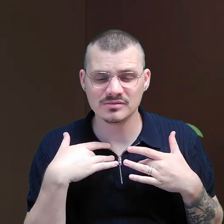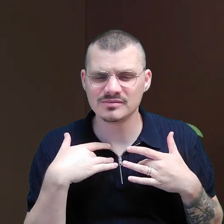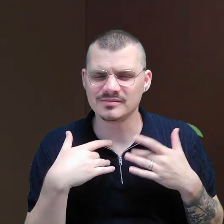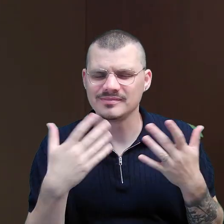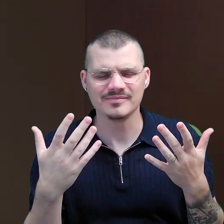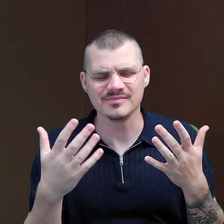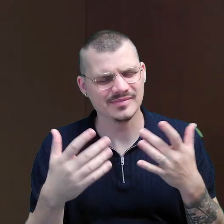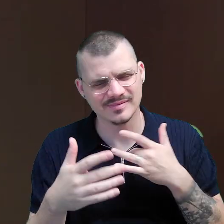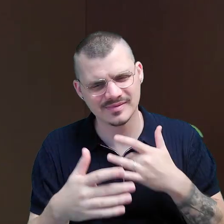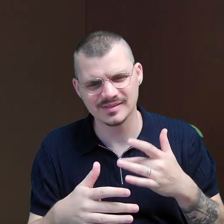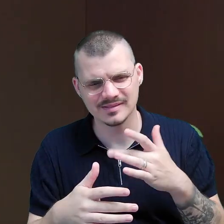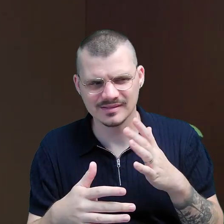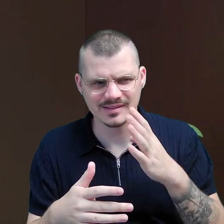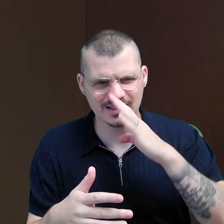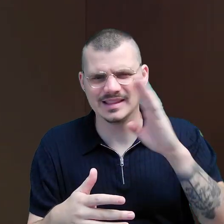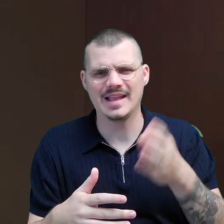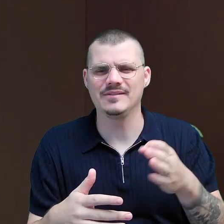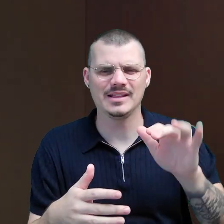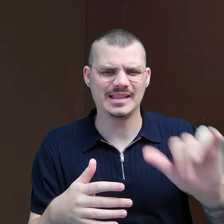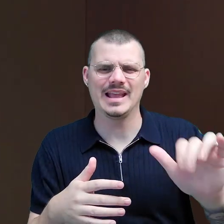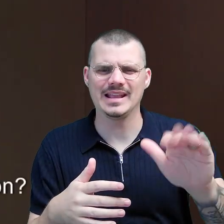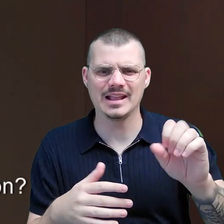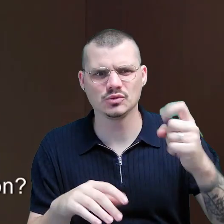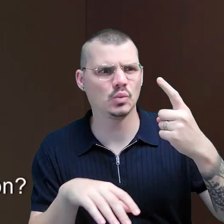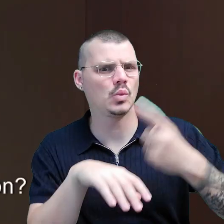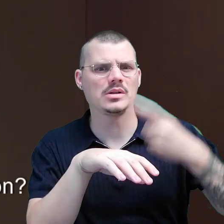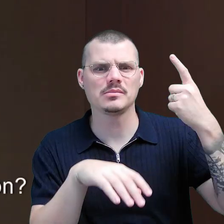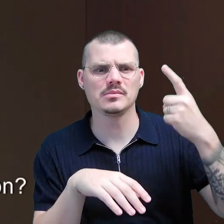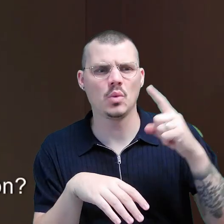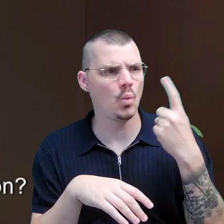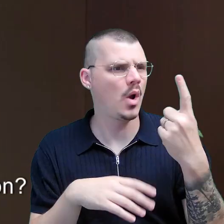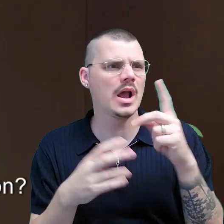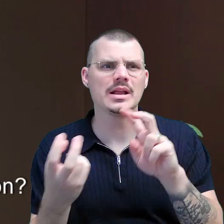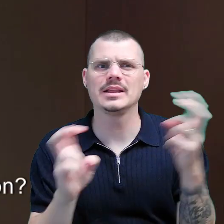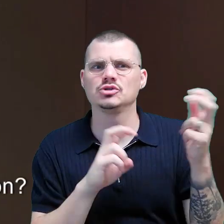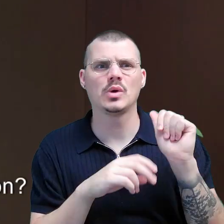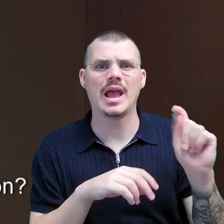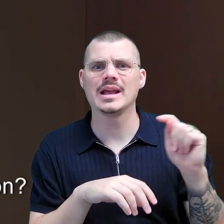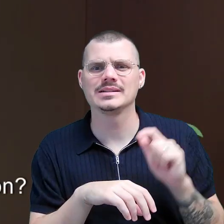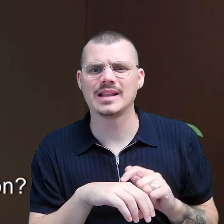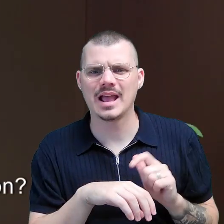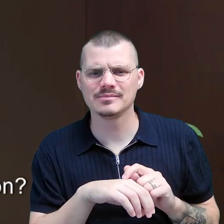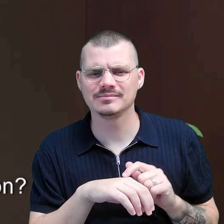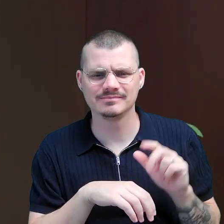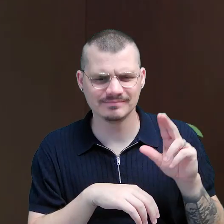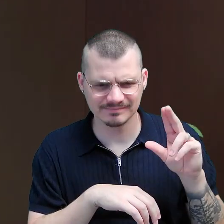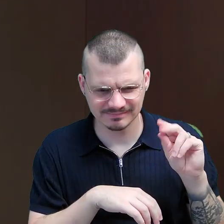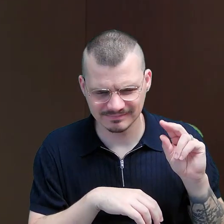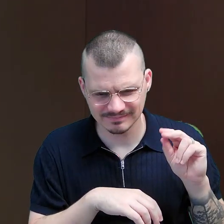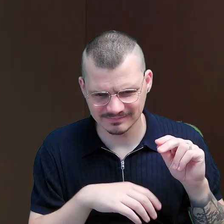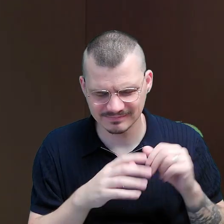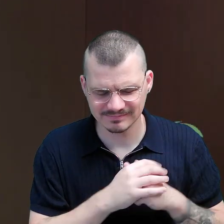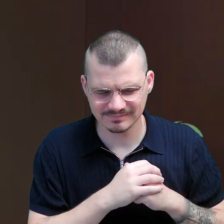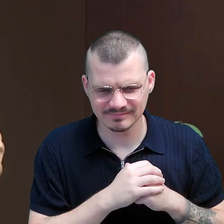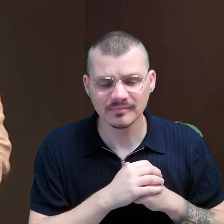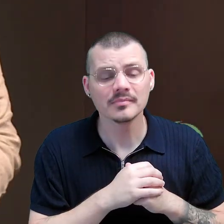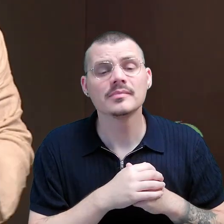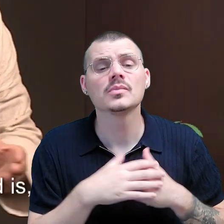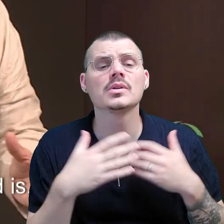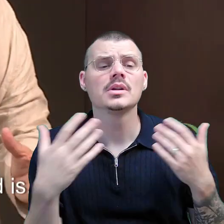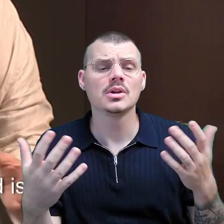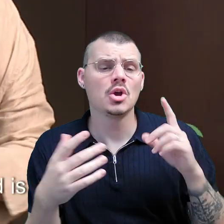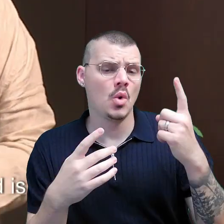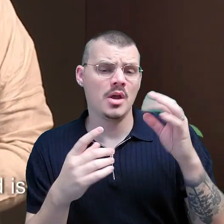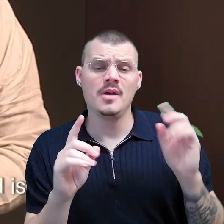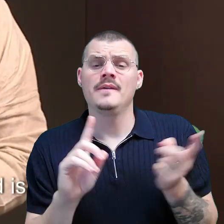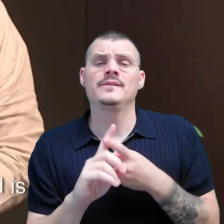It's almost never the case, is it, that people only have one issue going on. So